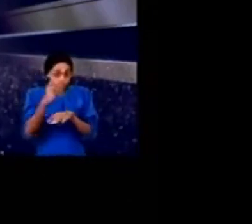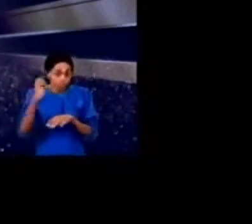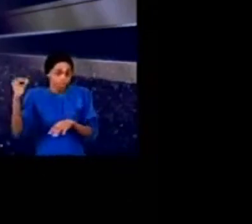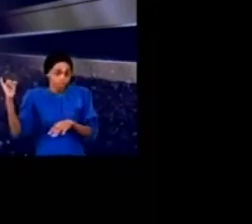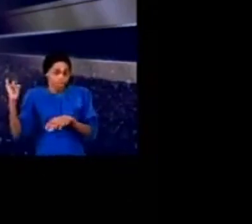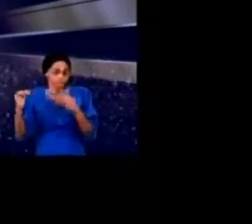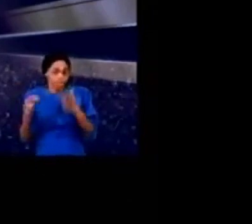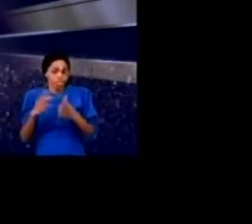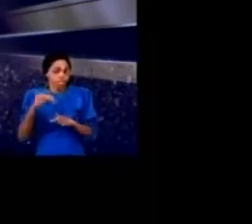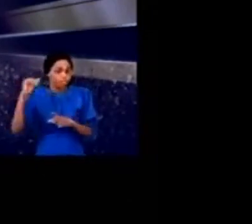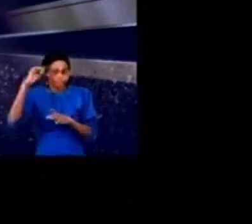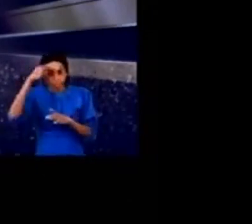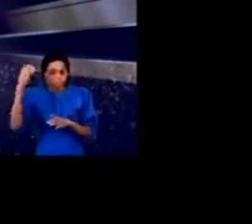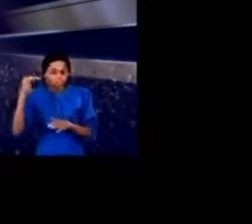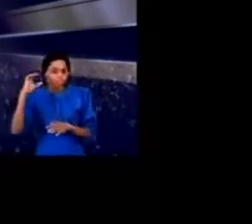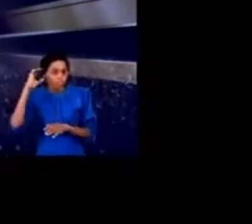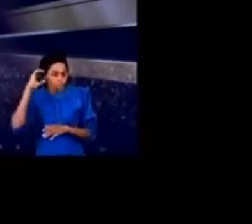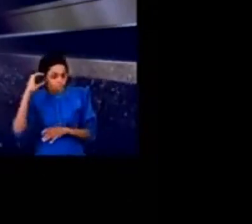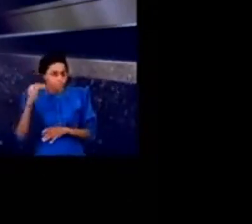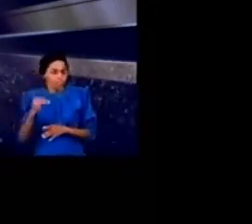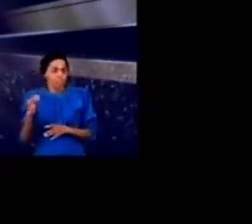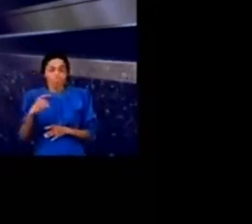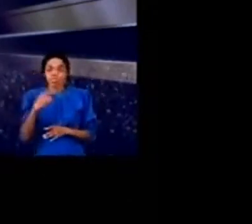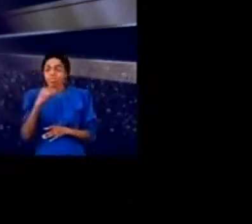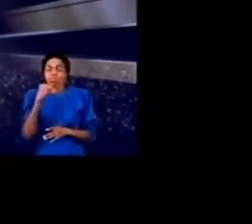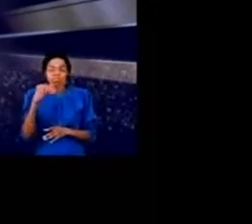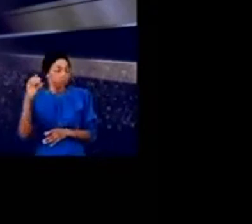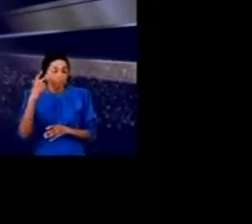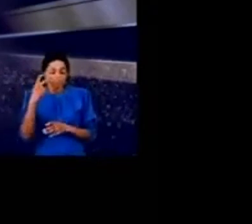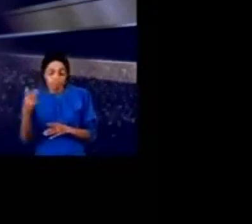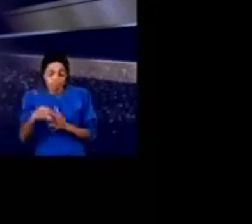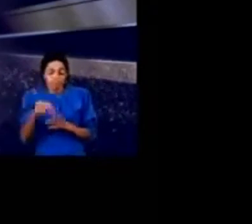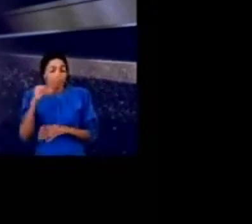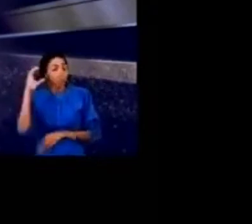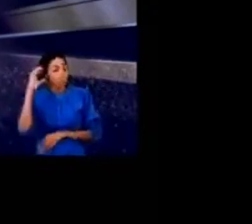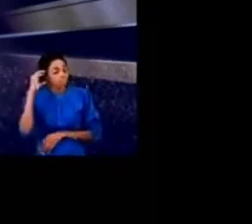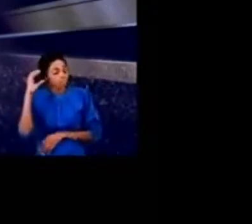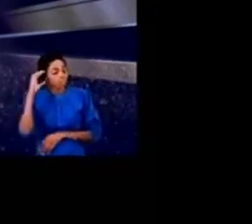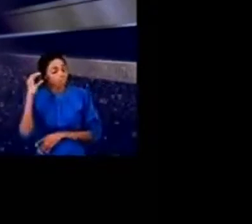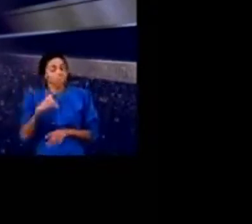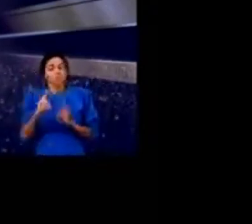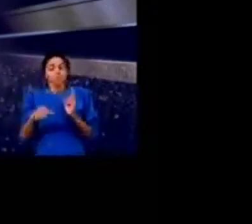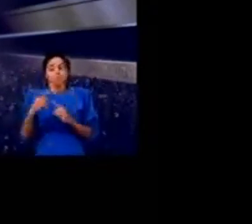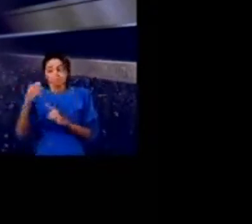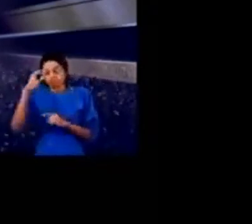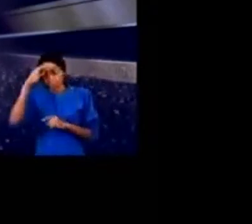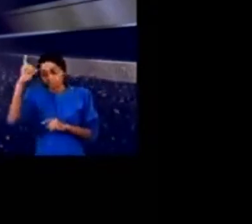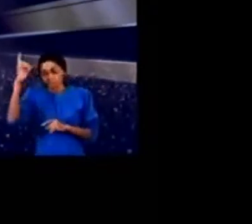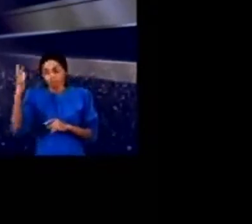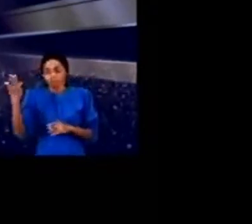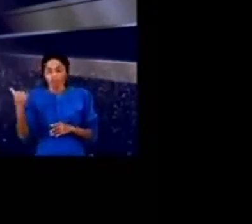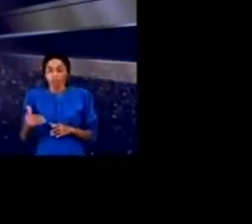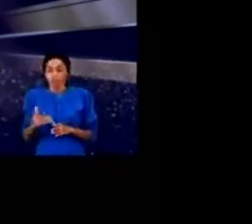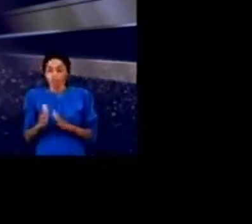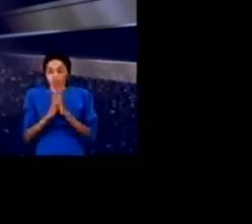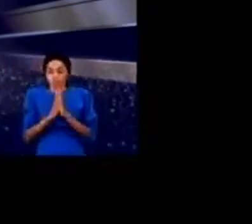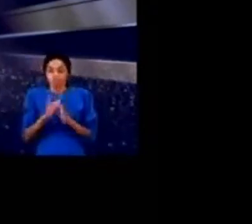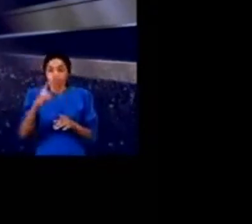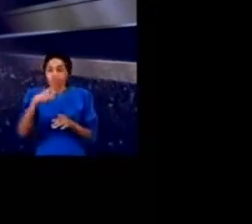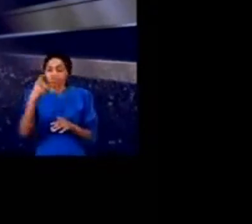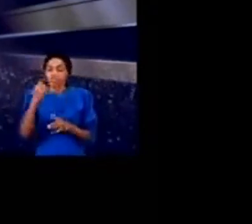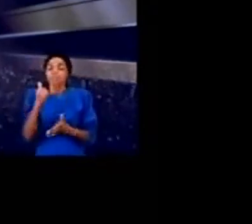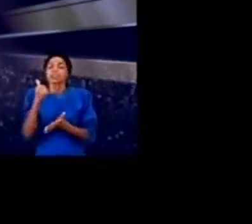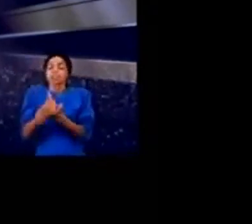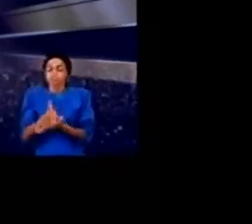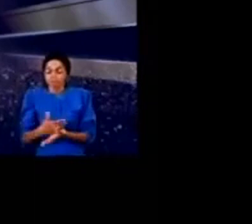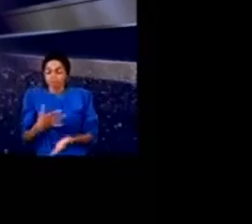he just kept saying, amen, amen, amen. And after the final amen, he's on his feet.